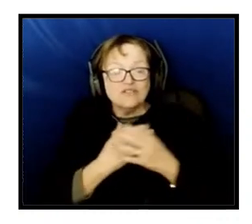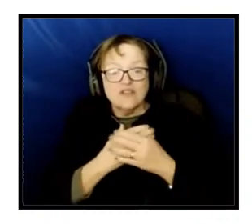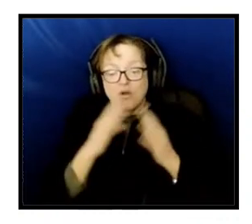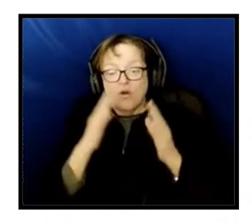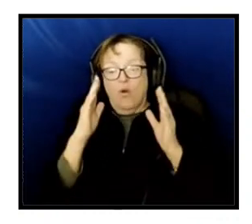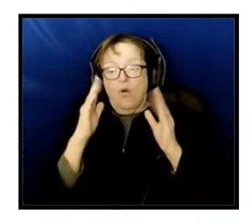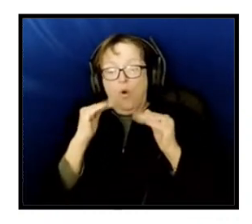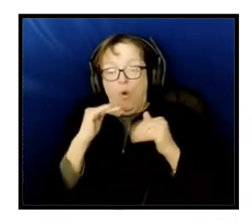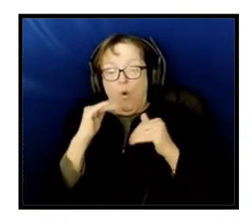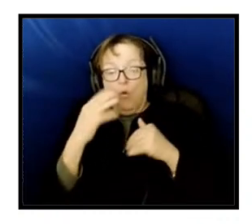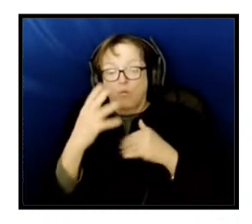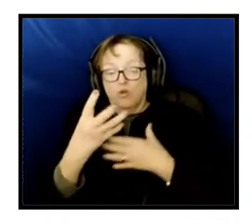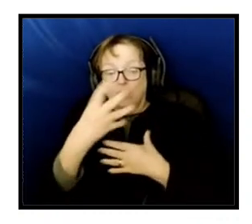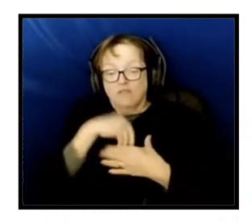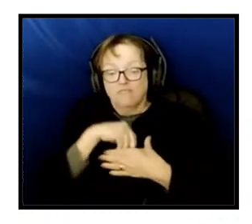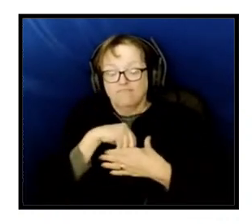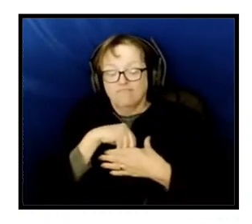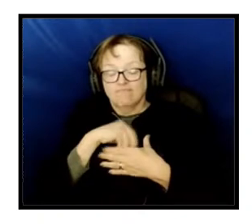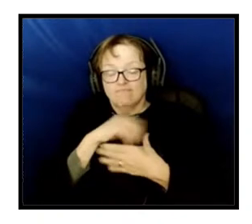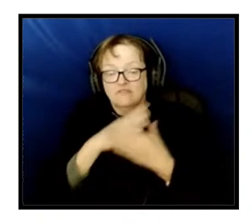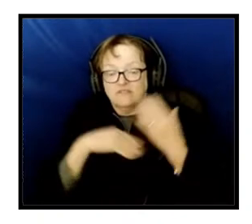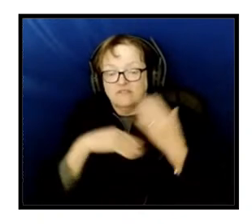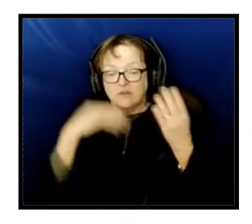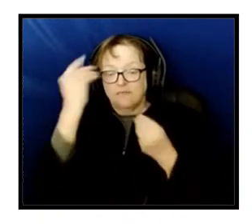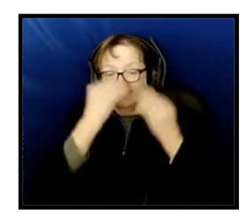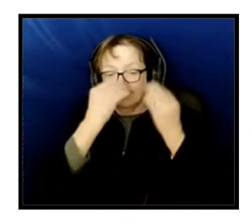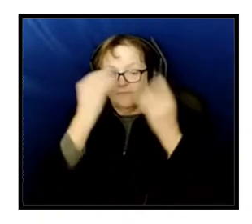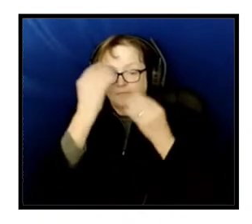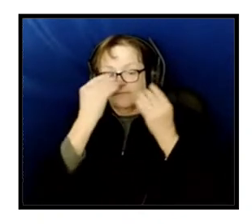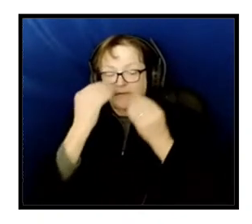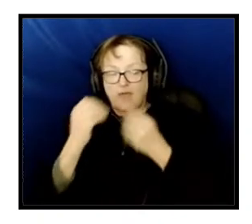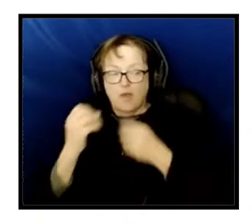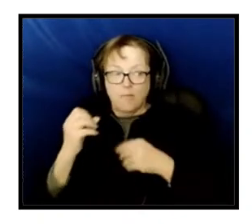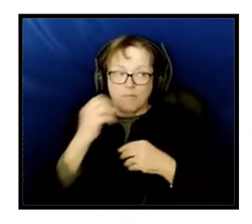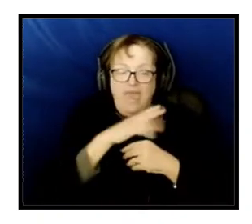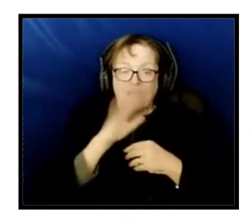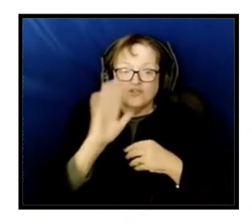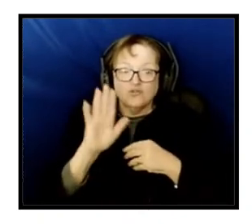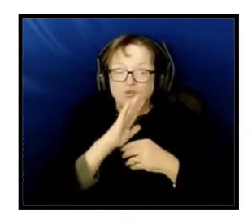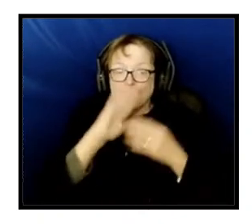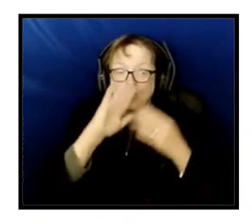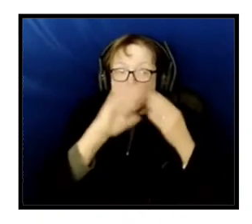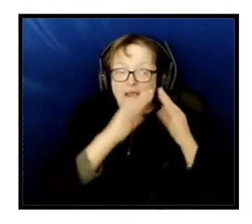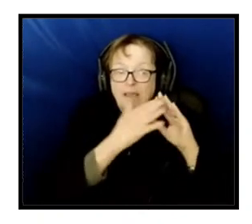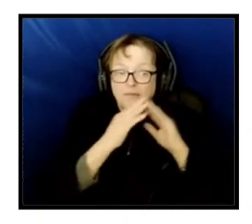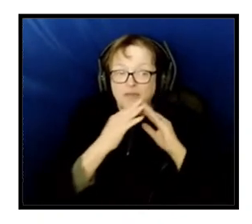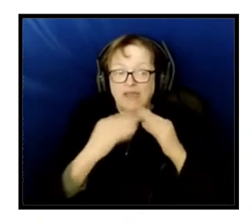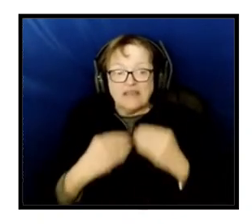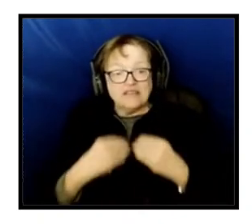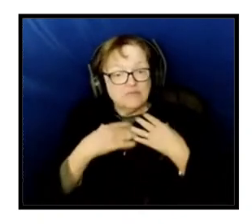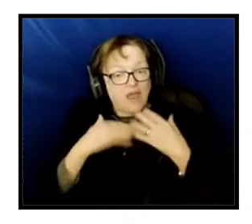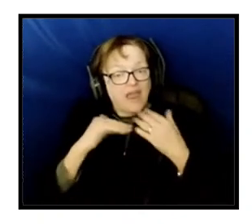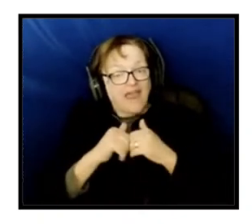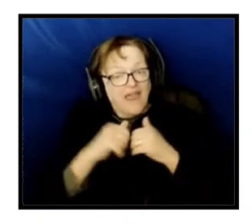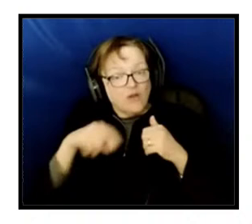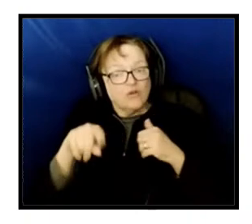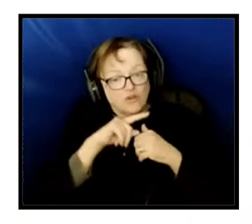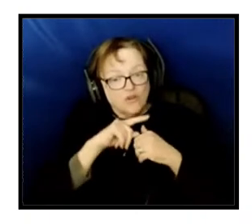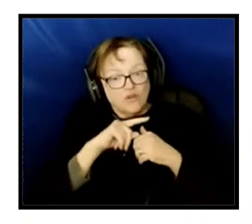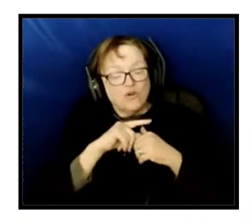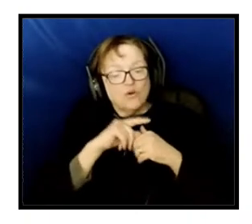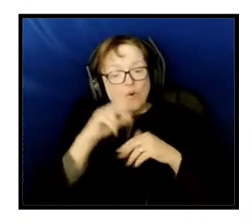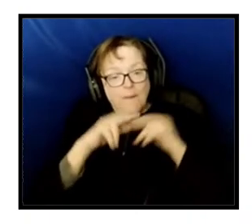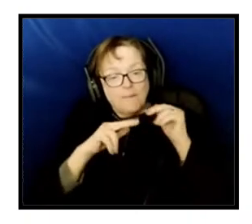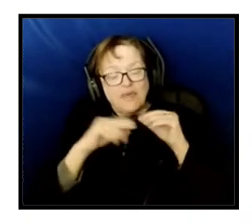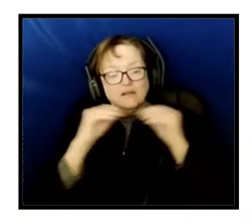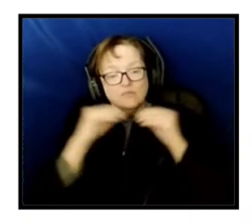take some of what you've heard today back to your own communities, and it will inspire the way that you work collectively towards building a more